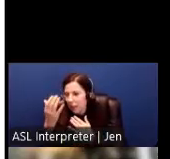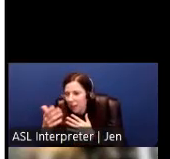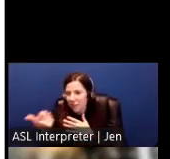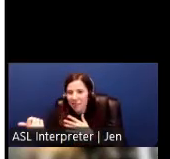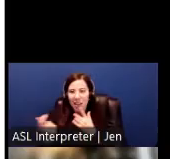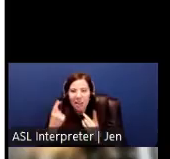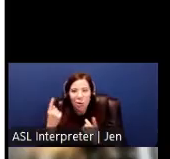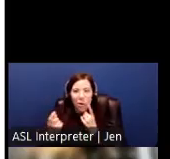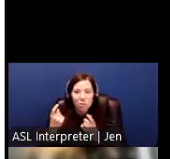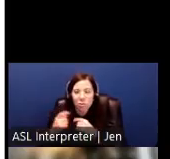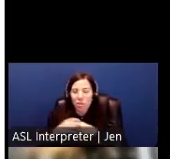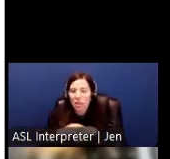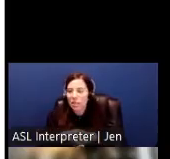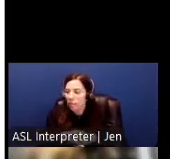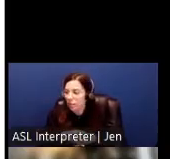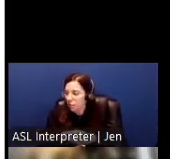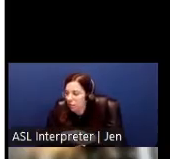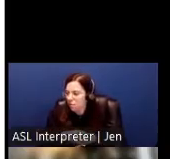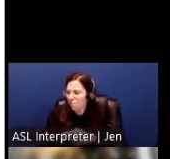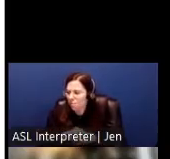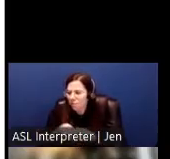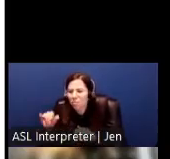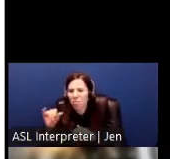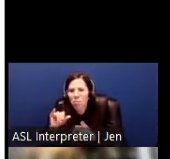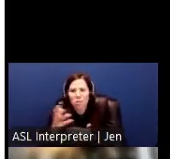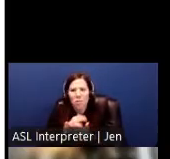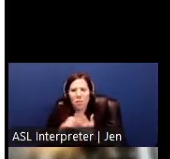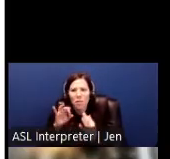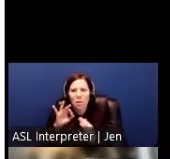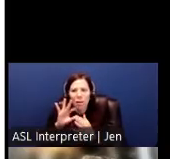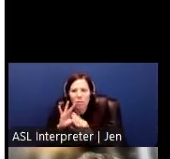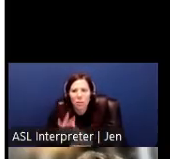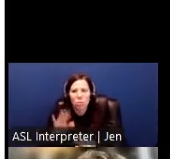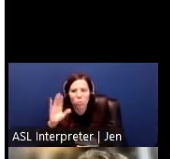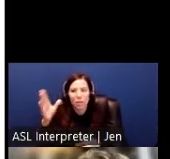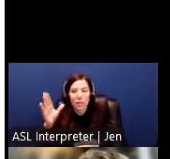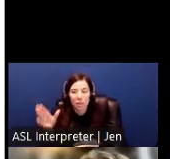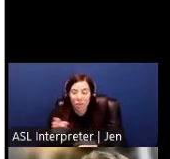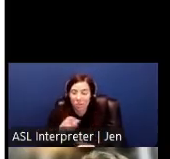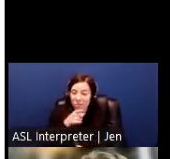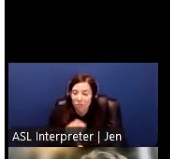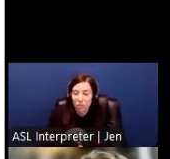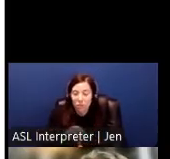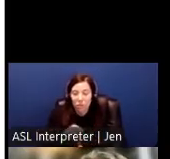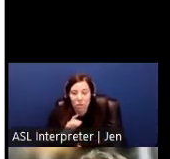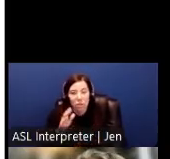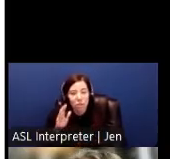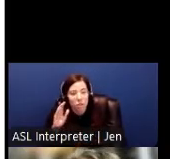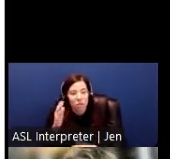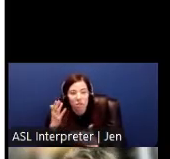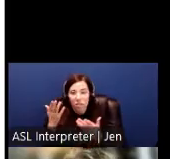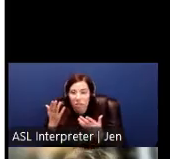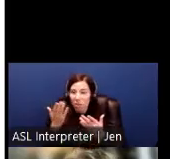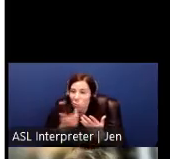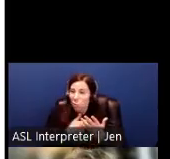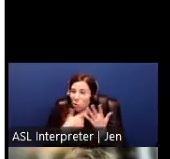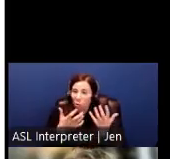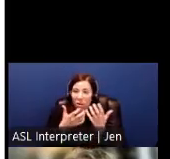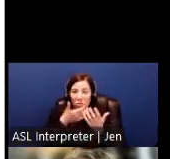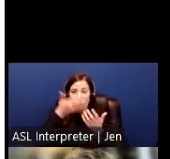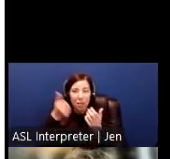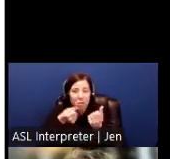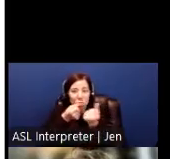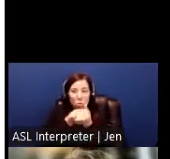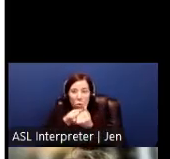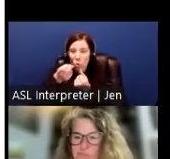that you have, but really also just feedback about the presentation, because at the end of the day, our goal is to best support you while